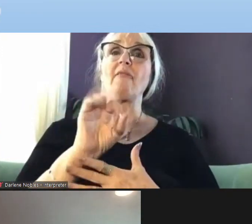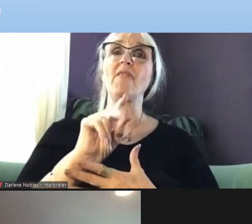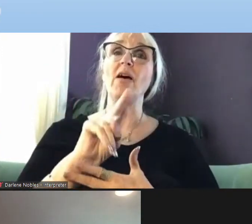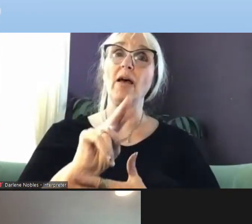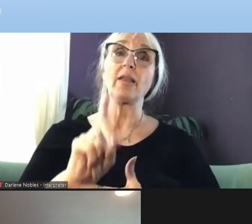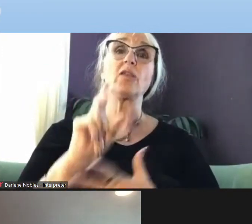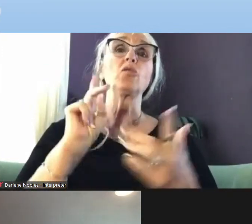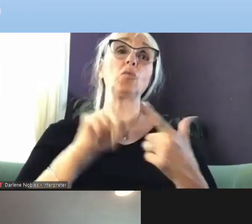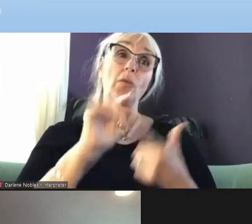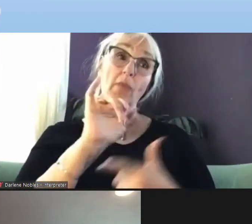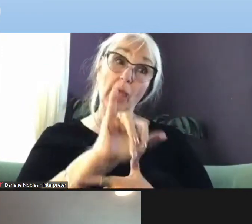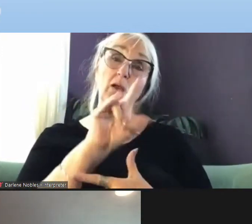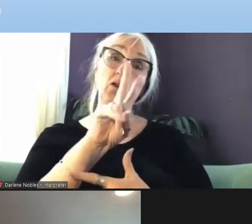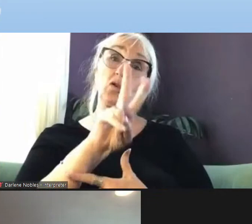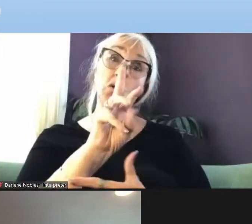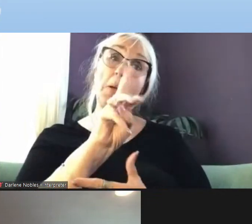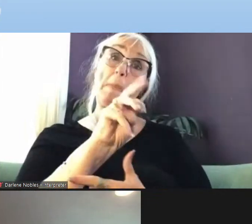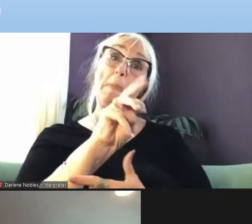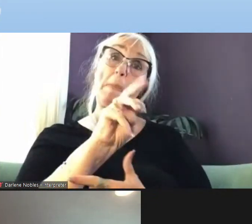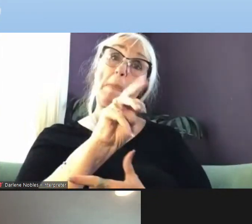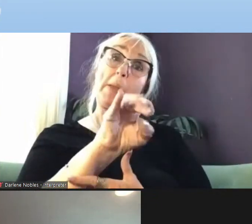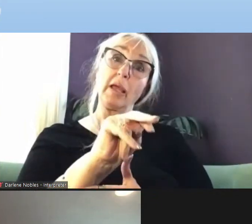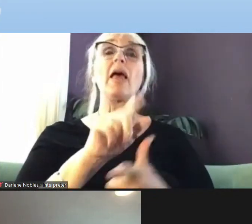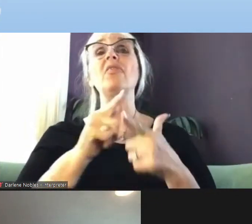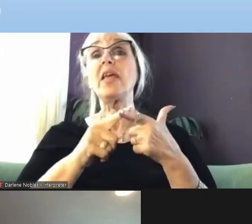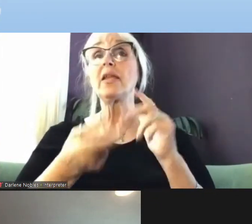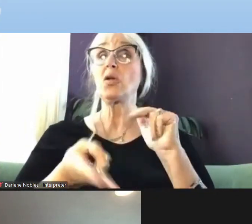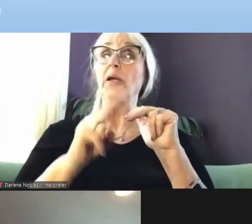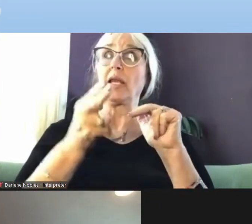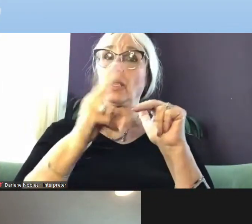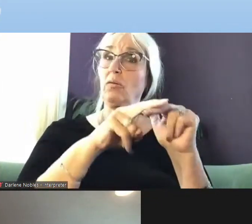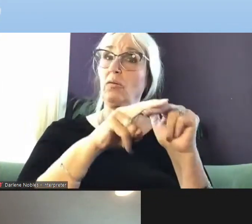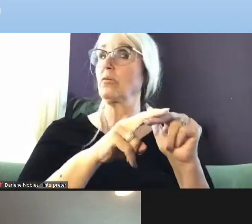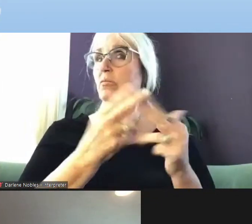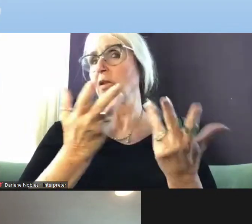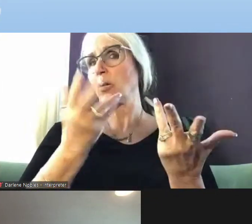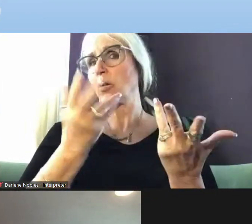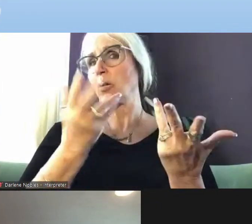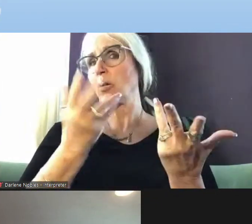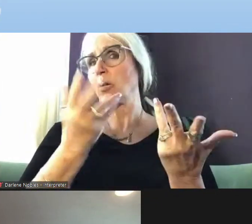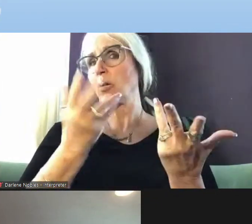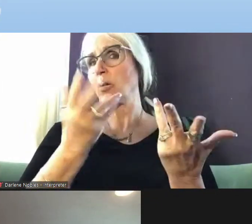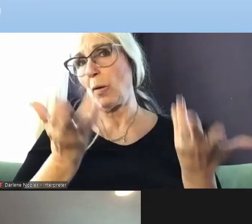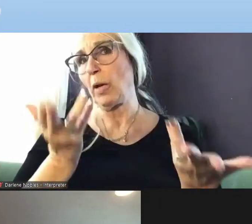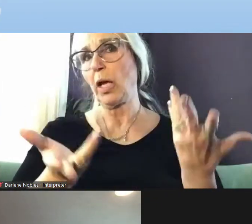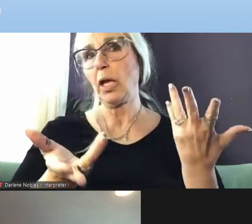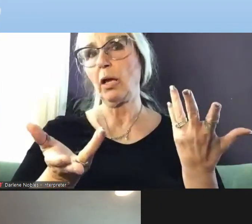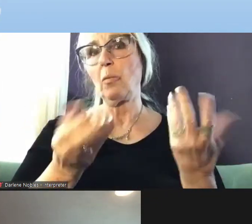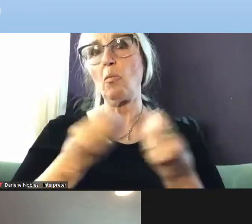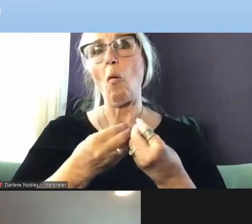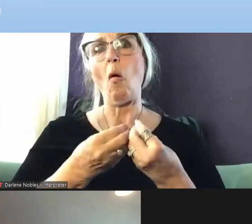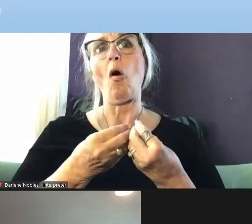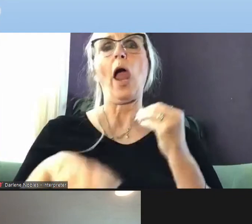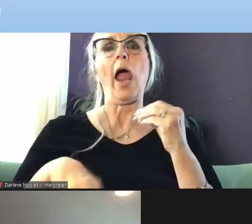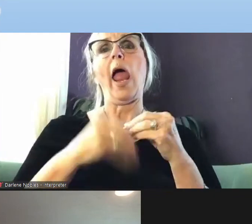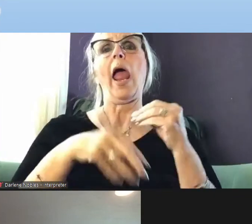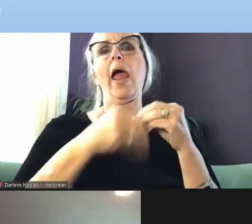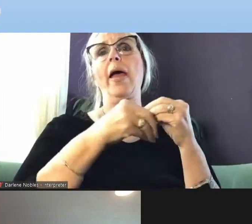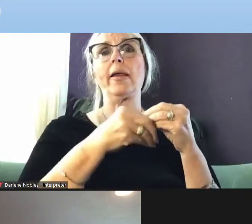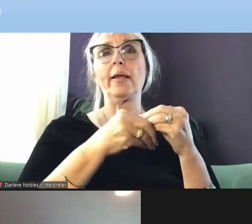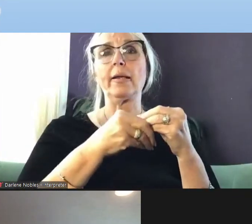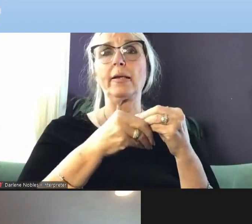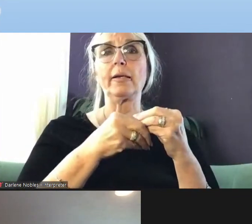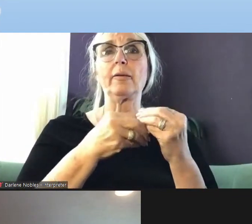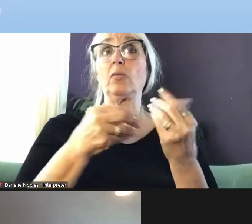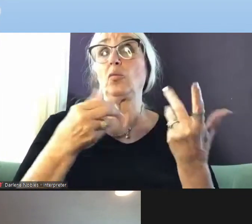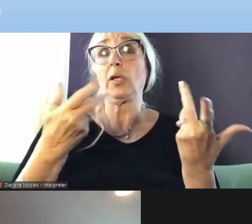to increase. You know, there's definitely going to be probably more added to it, but we just